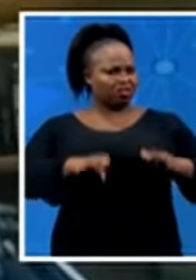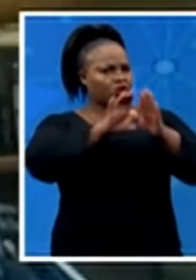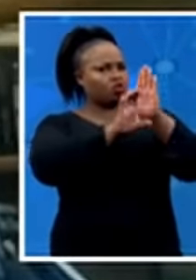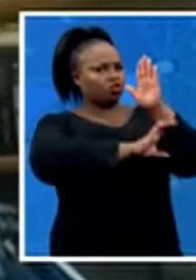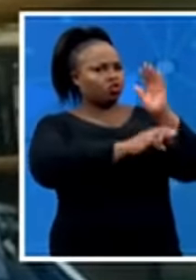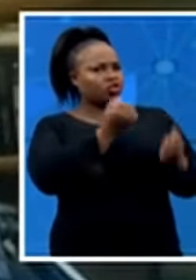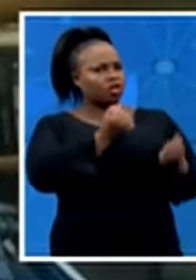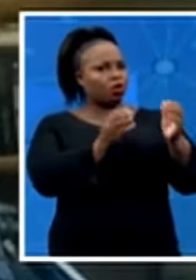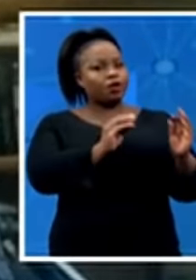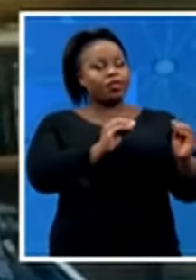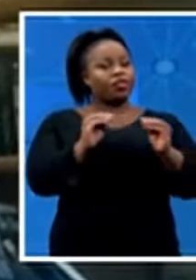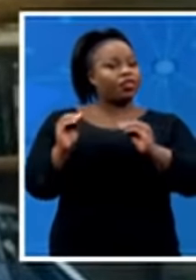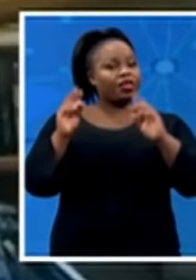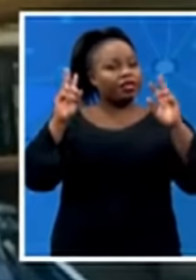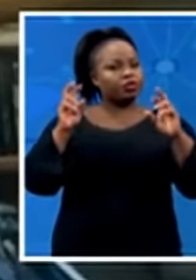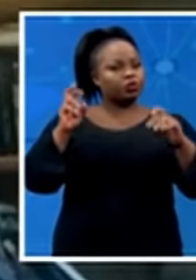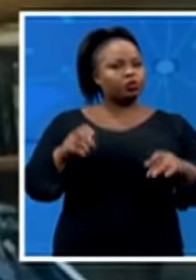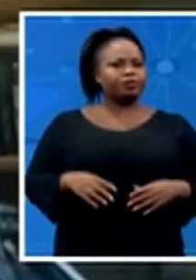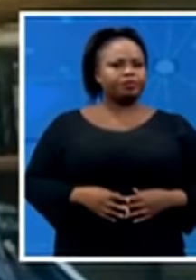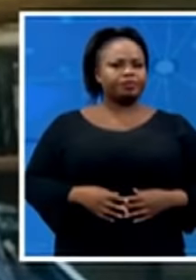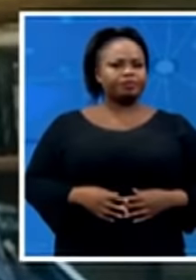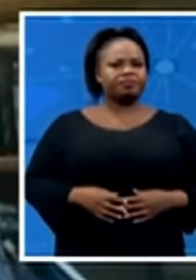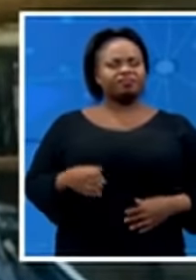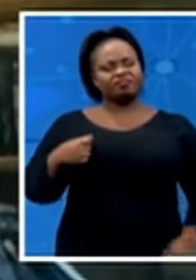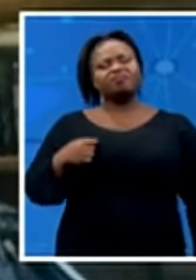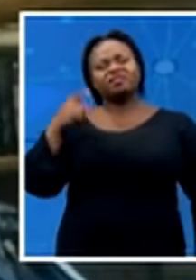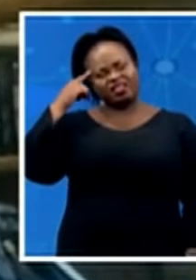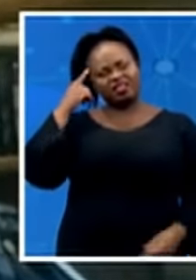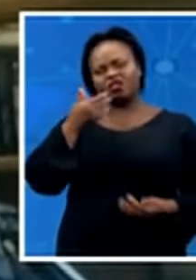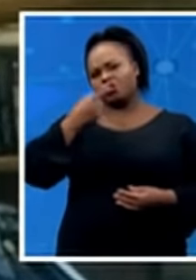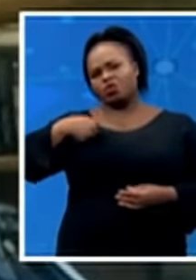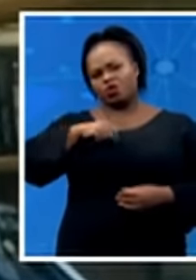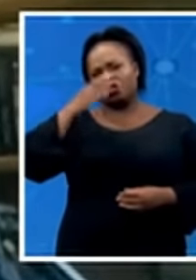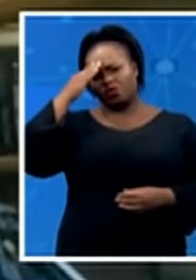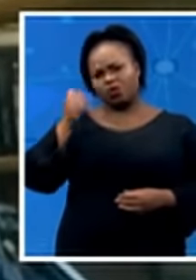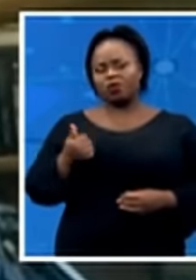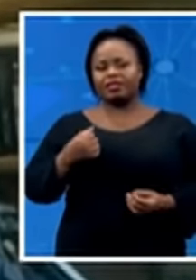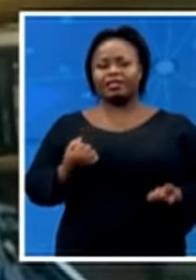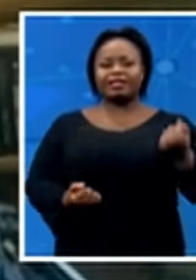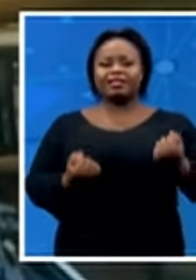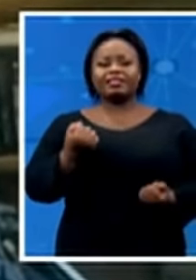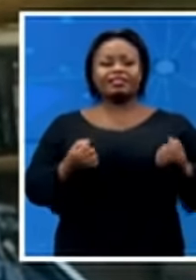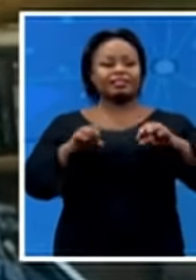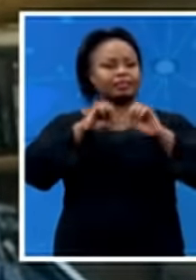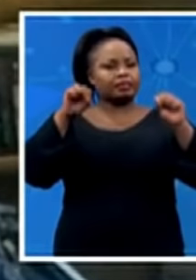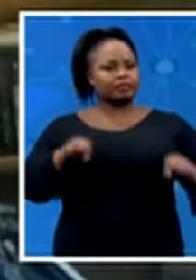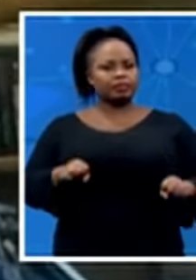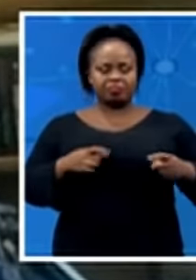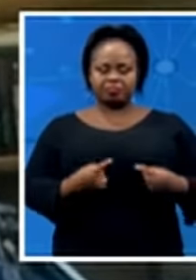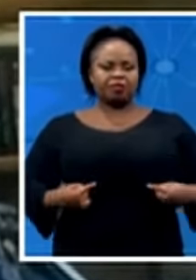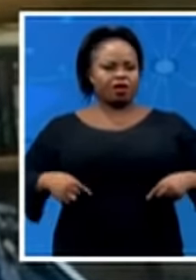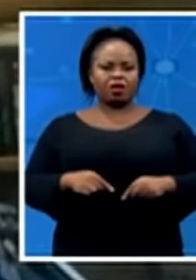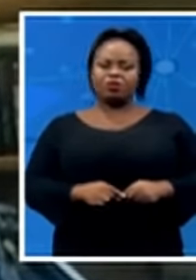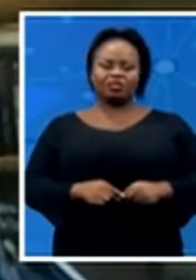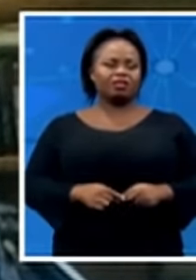think that it's widely acknowledged that within our justice system as a whole, speed is a problem, and many people